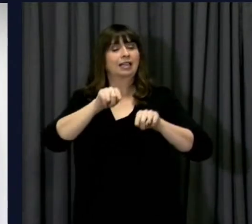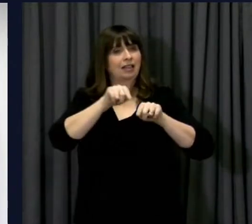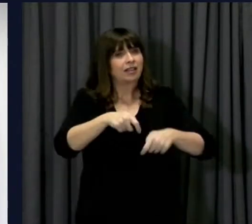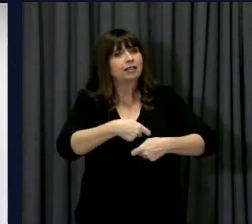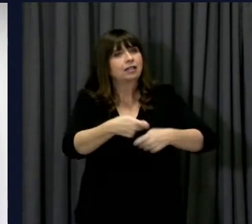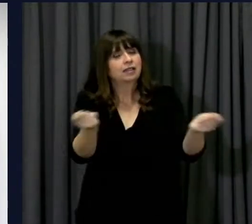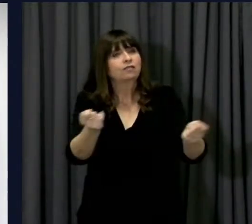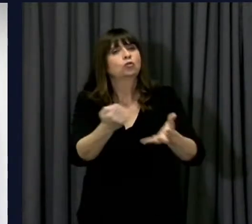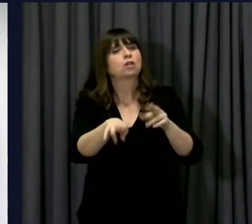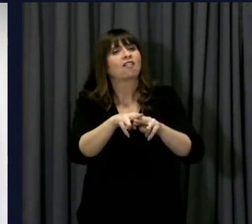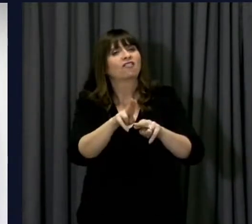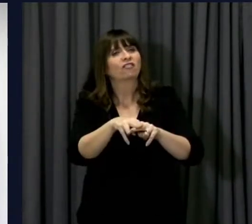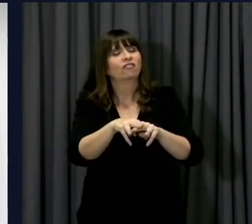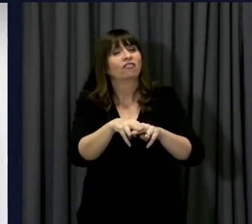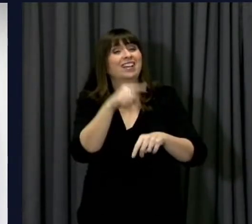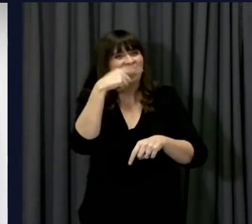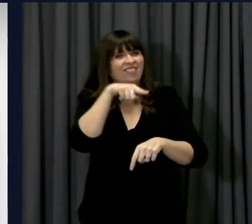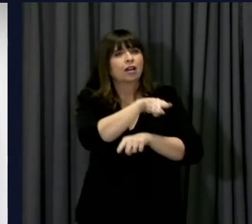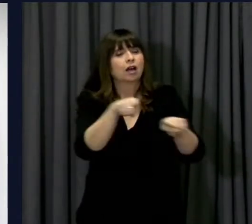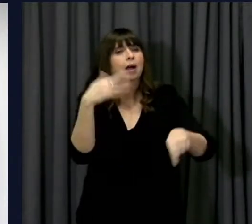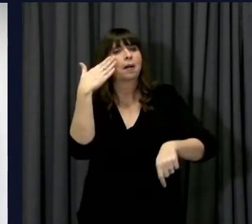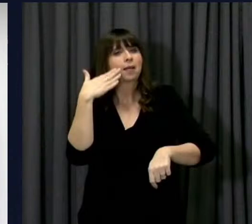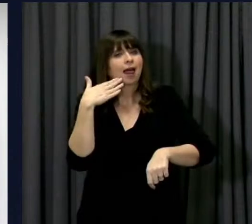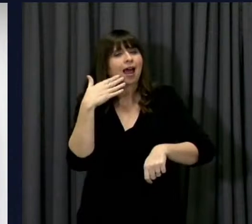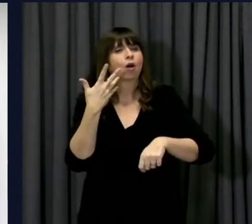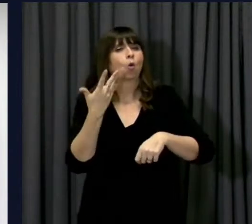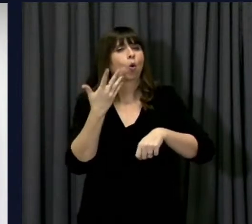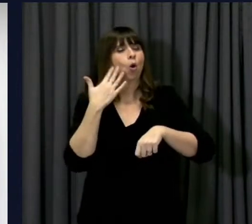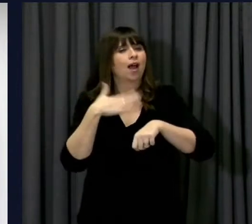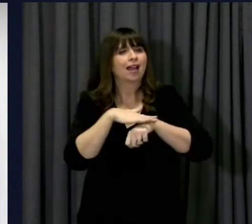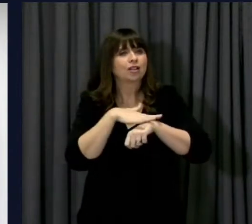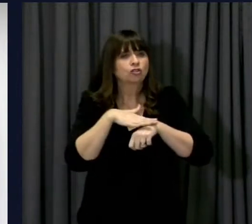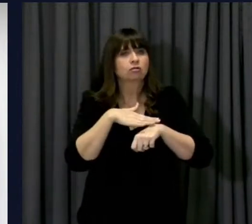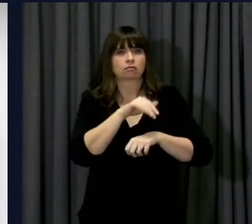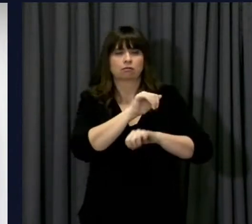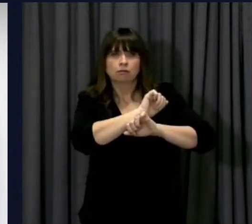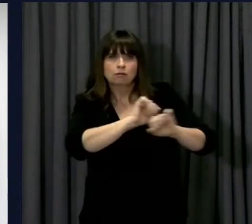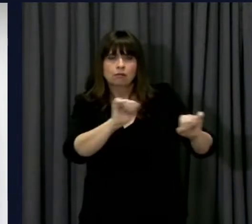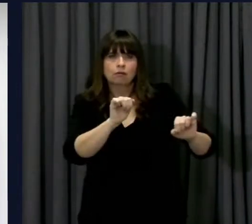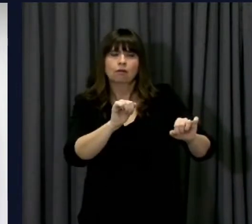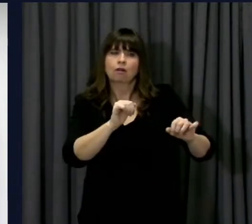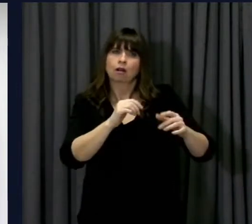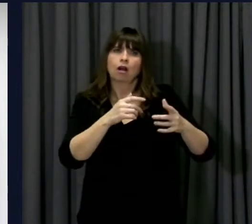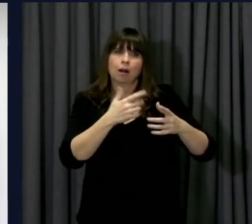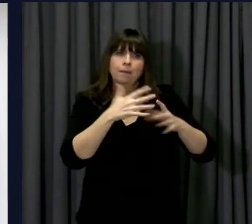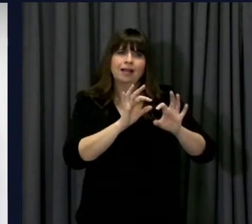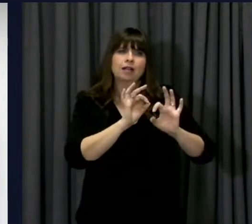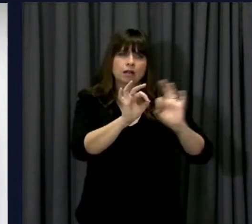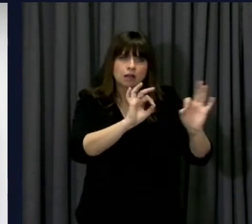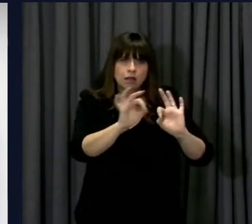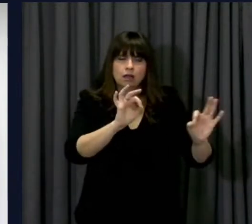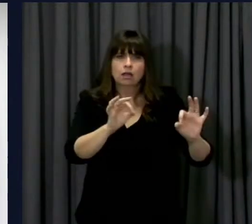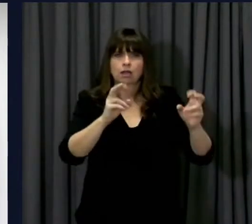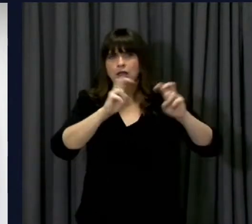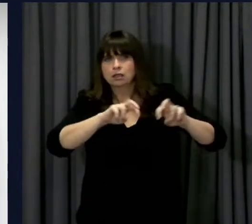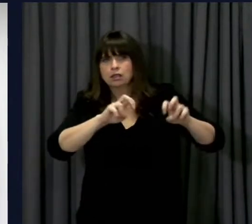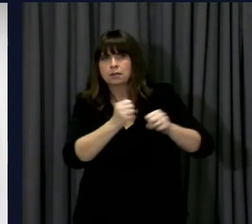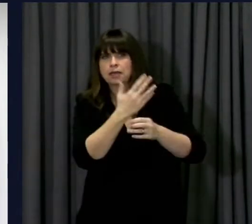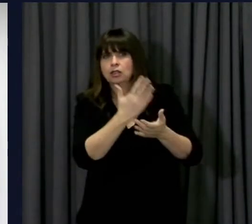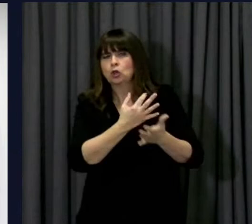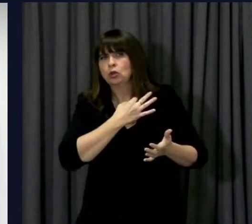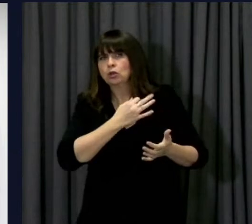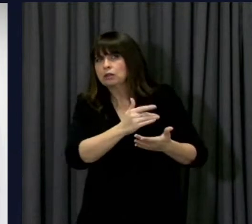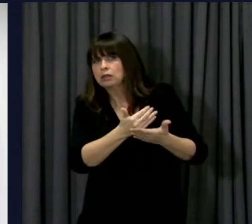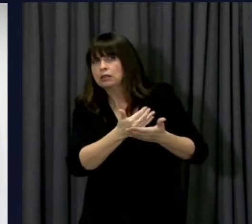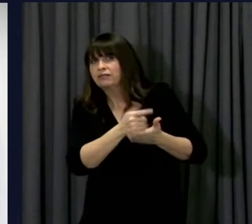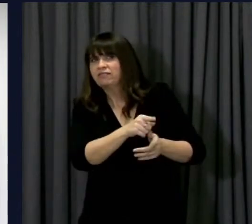staff of Black or Asian origin to undertake and to look at specific factors for them. Obviously, if doctors